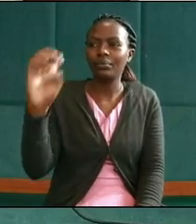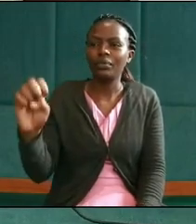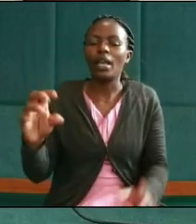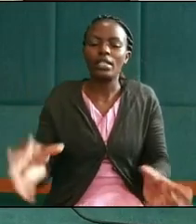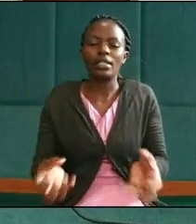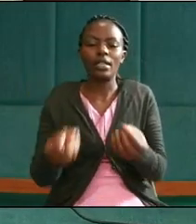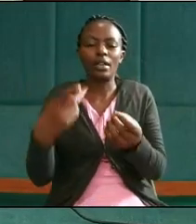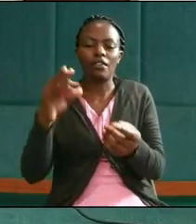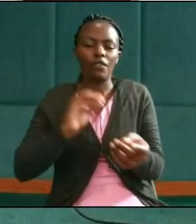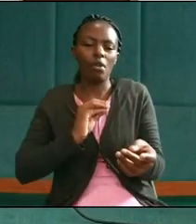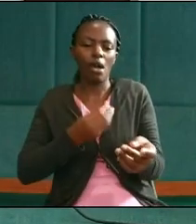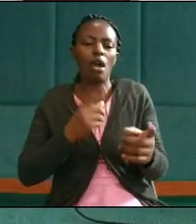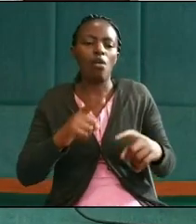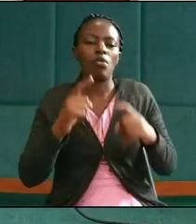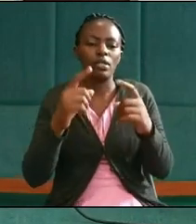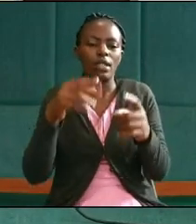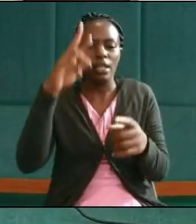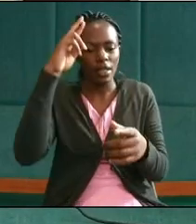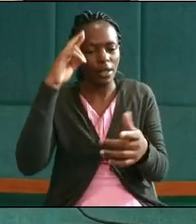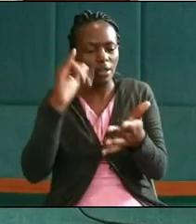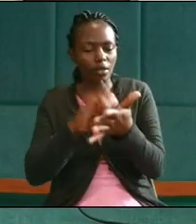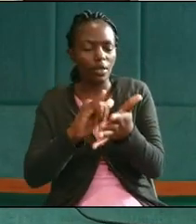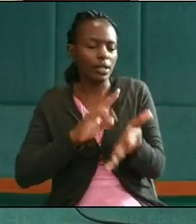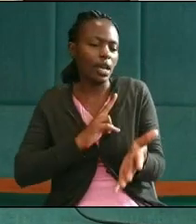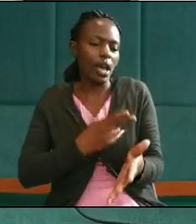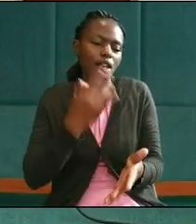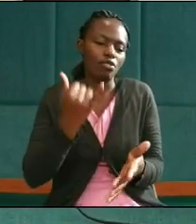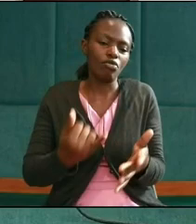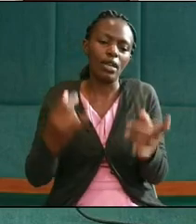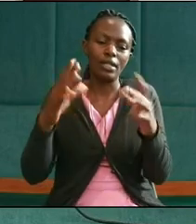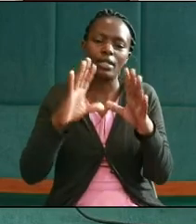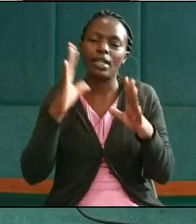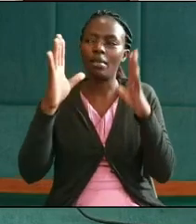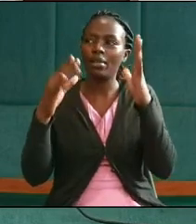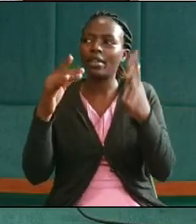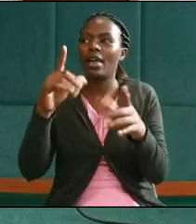sins. It is the reason we celebrate the Lord's Supper.